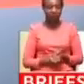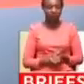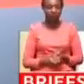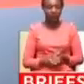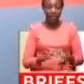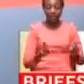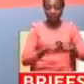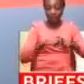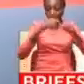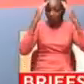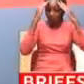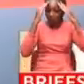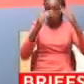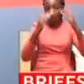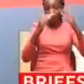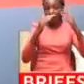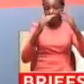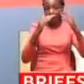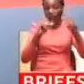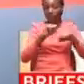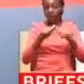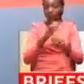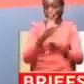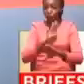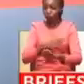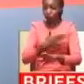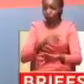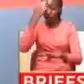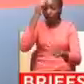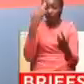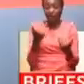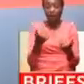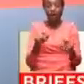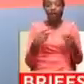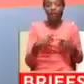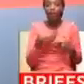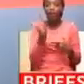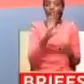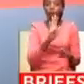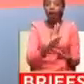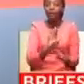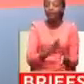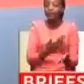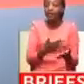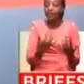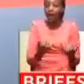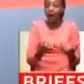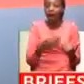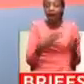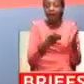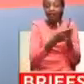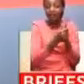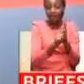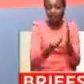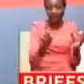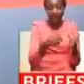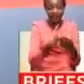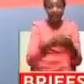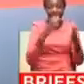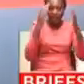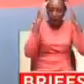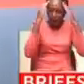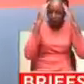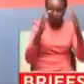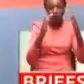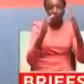know, can really get you far. Mm-hmm. Yeah. I mean, because now there's people who are in the industry who are not even talented, but because they're committed, they move